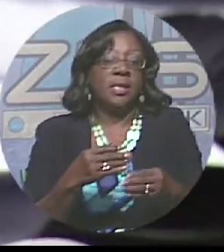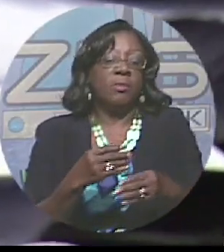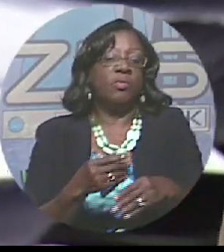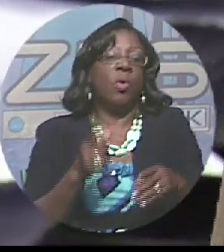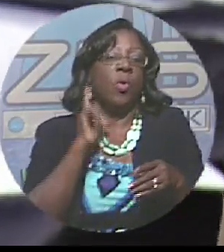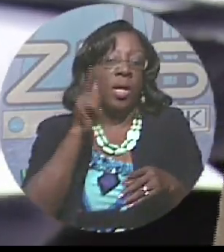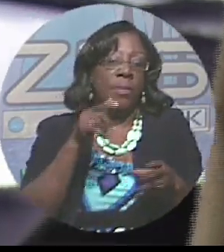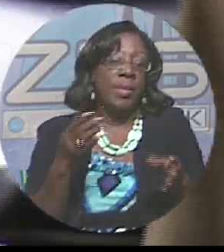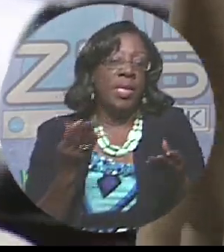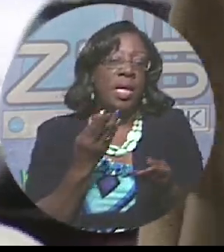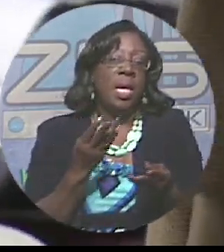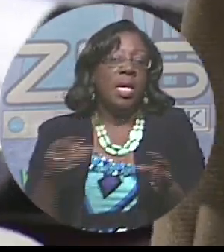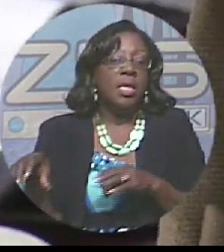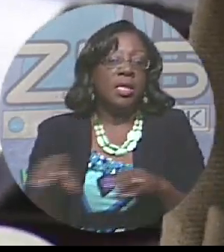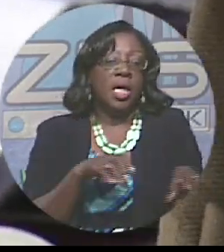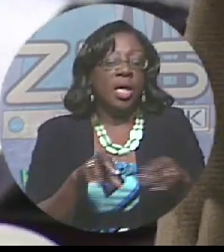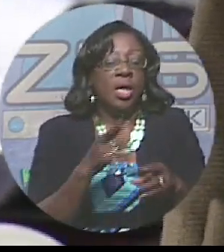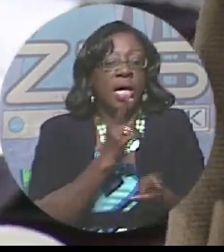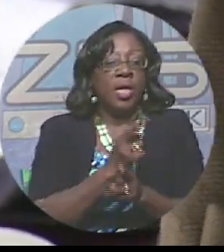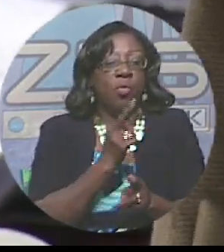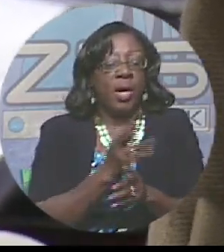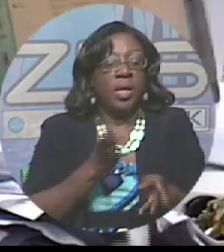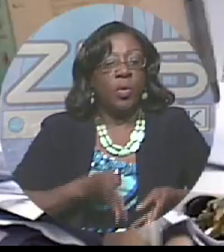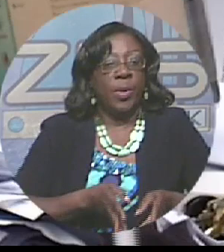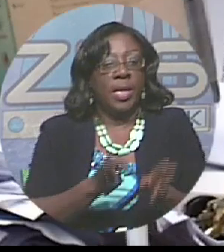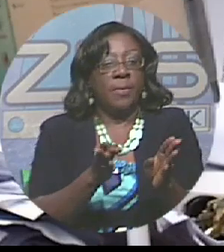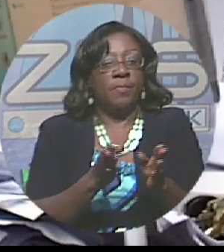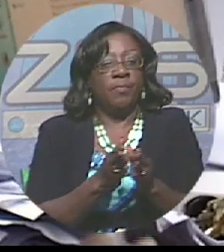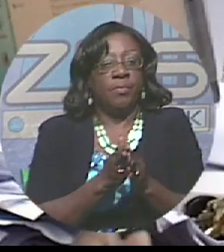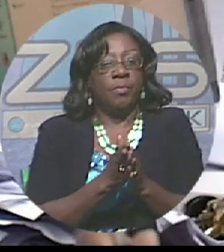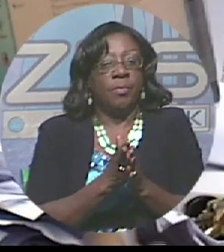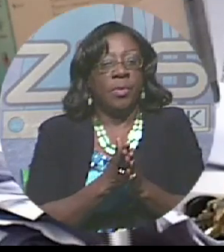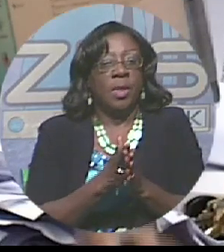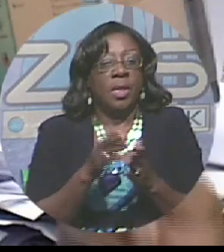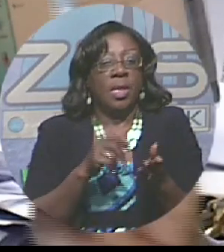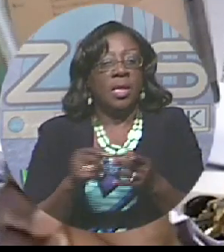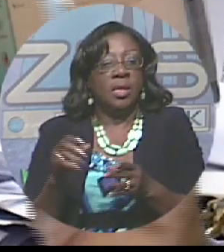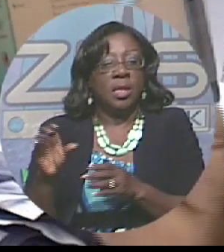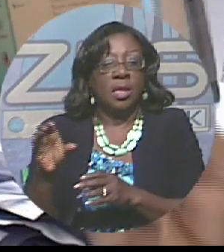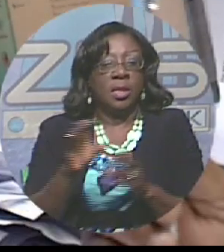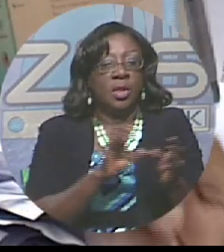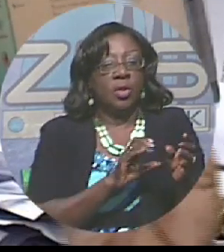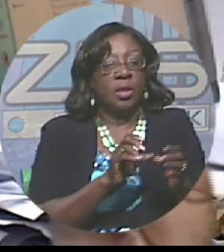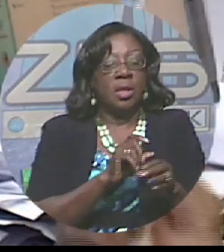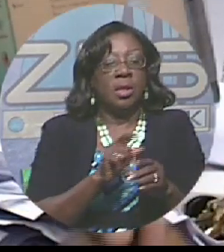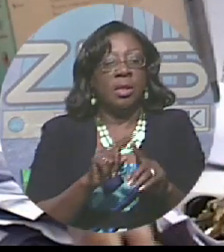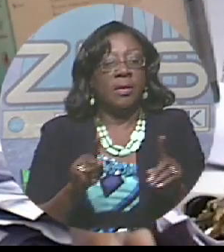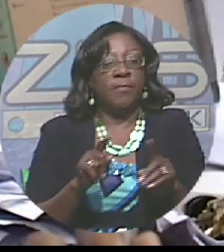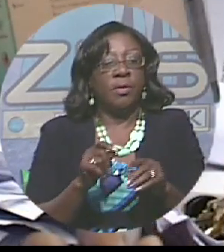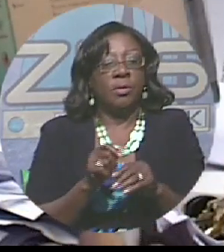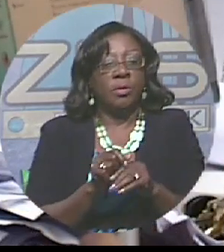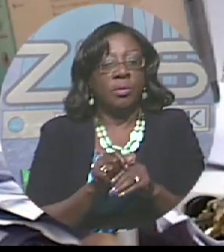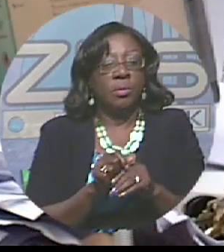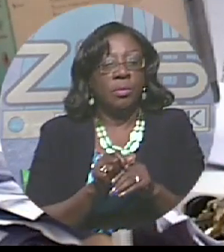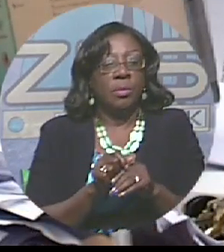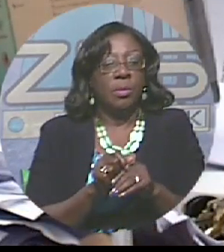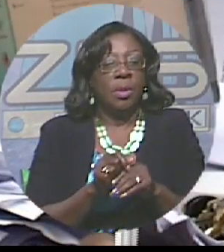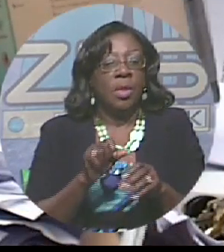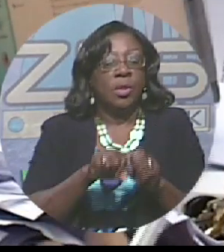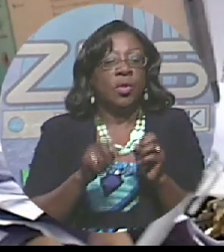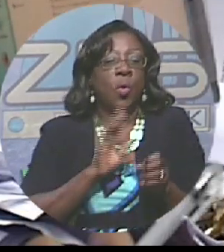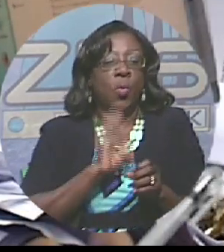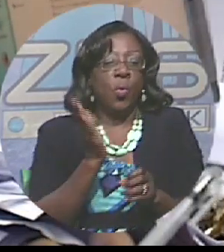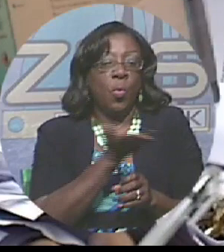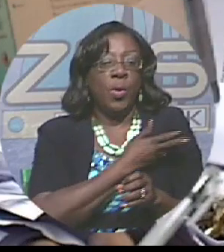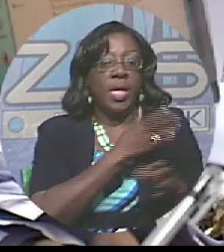decency and in order. All of the 23 constituencies will be placed in various rooms at the stadium. So we